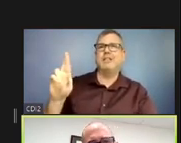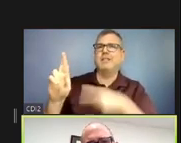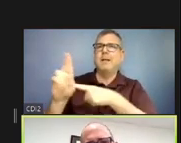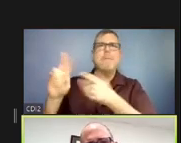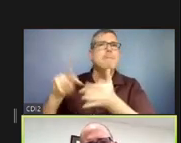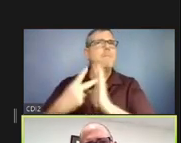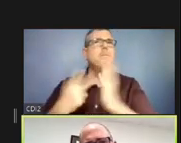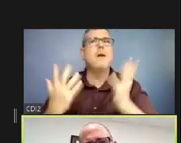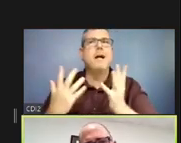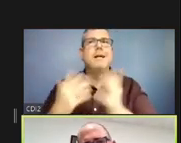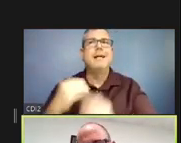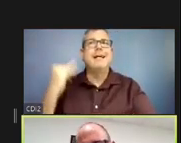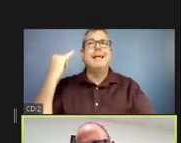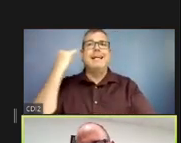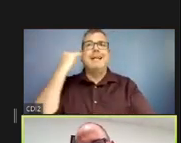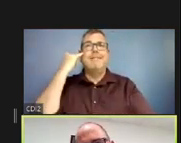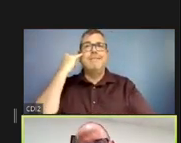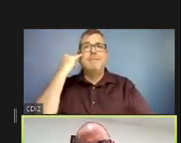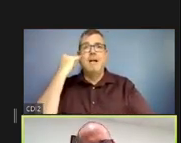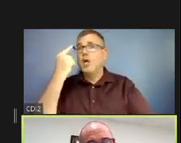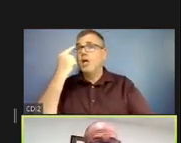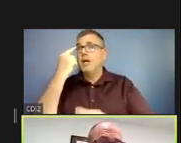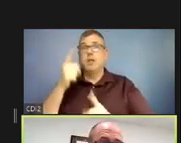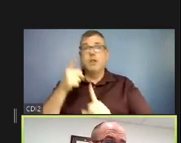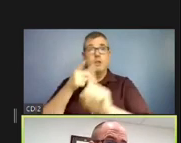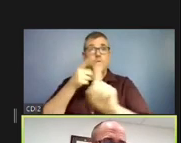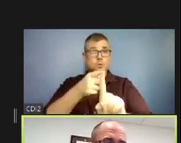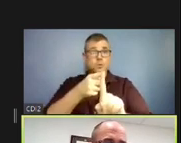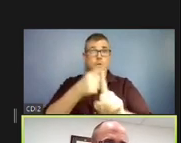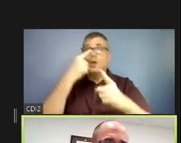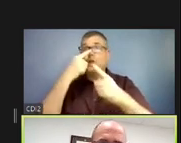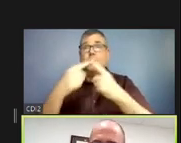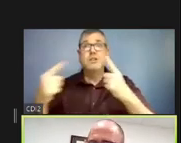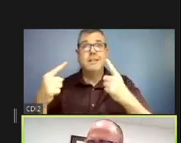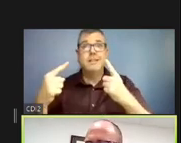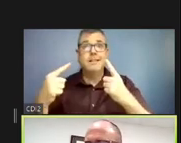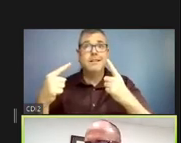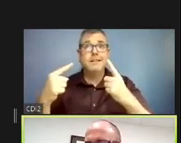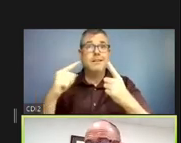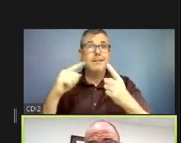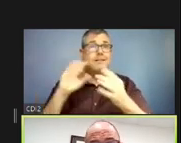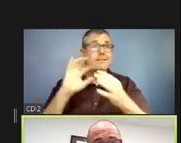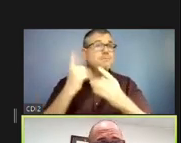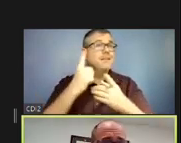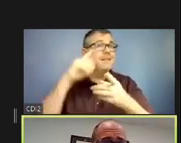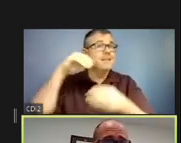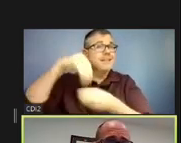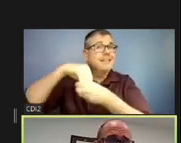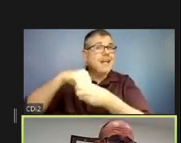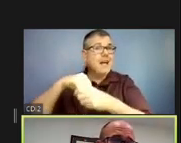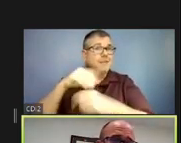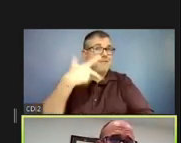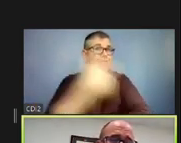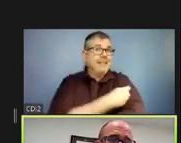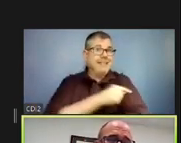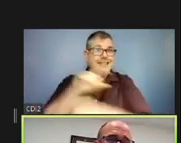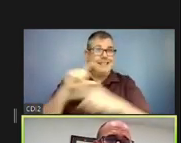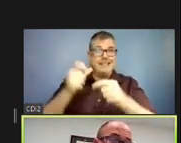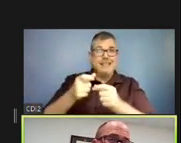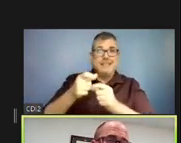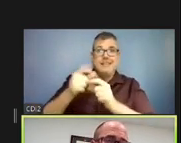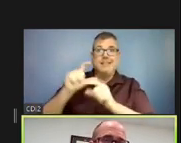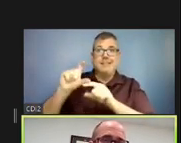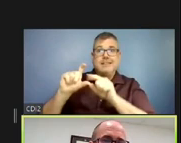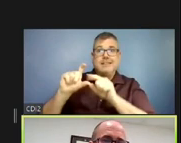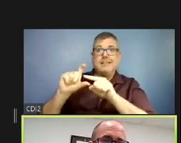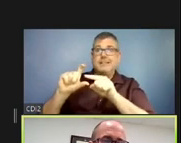of the substances that are in the vaccine. And folks ask, well, how would I know what that is? That's a good answer. Or that's a